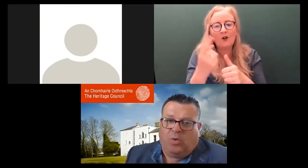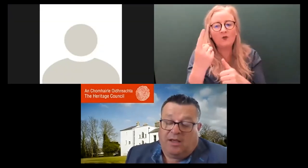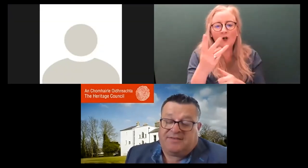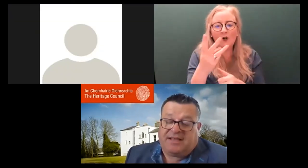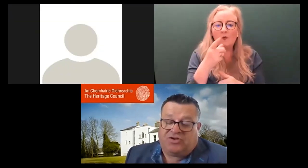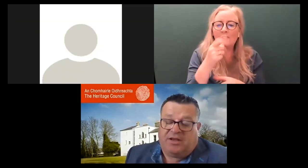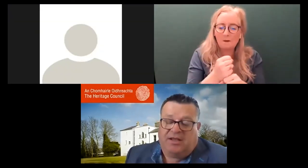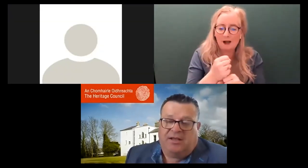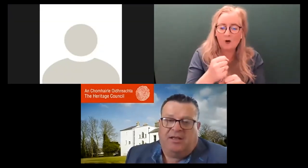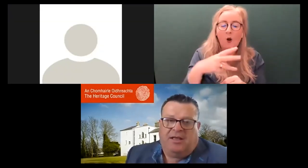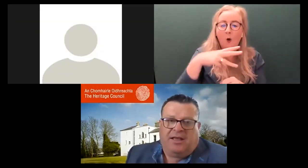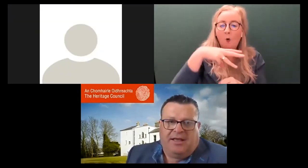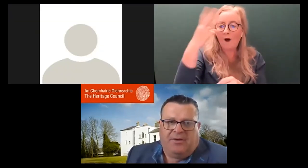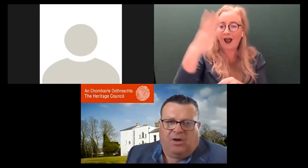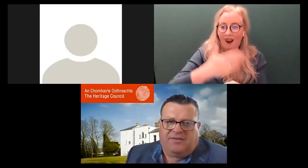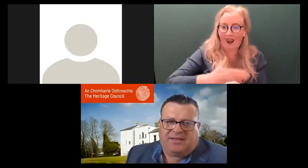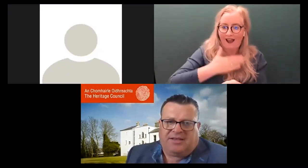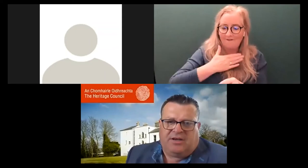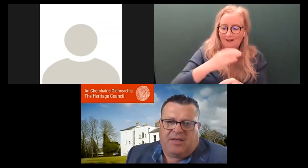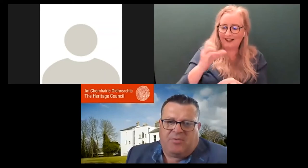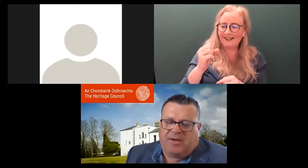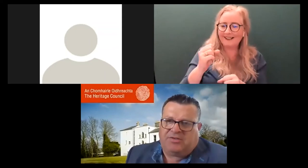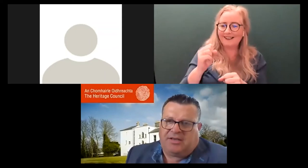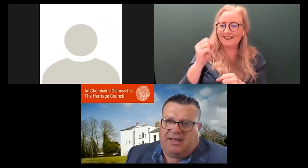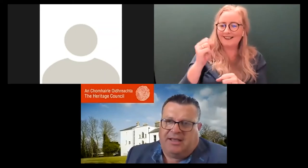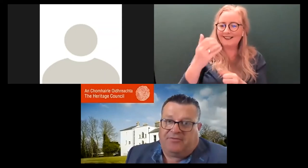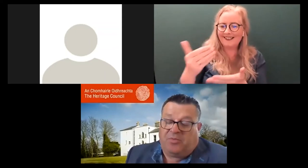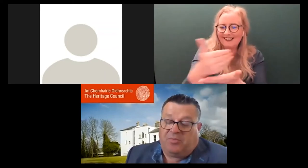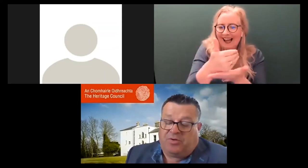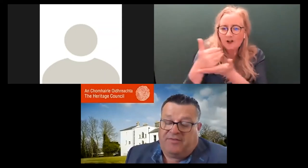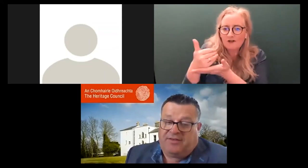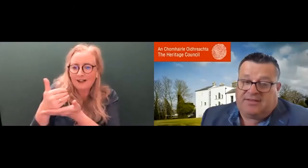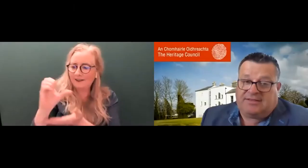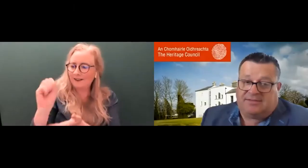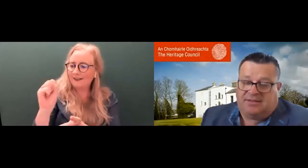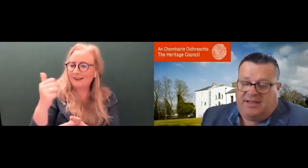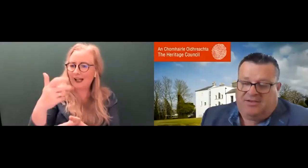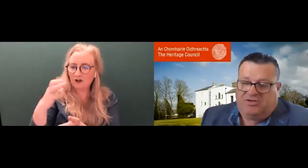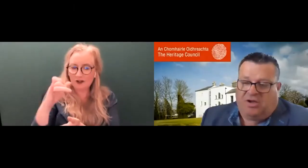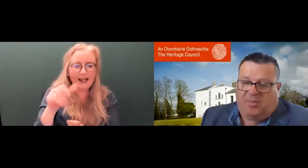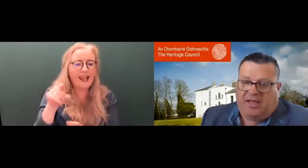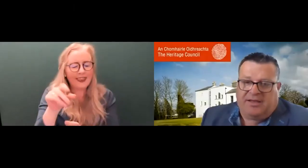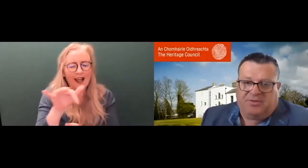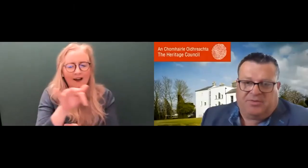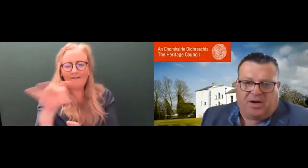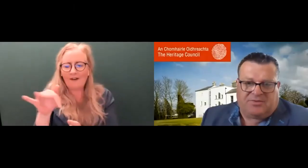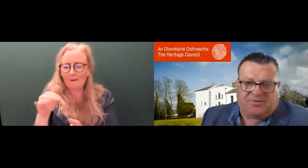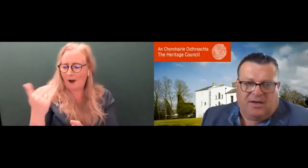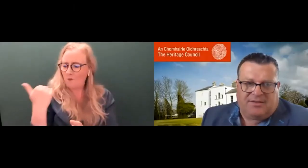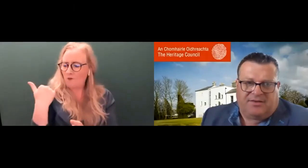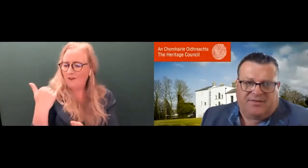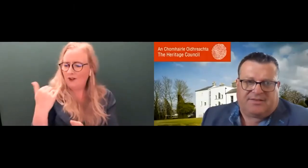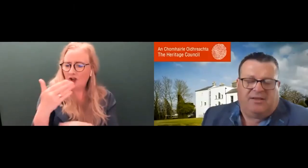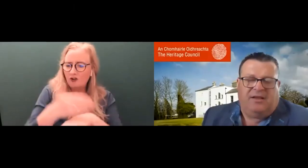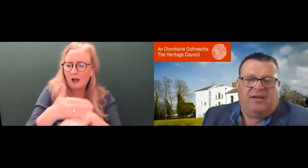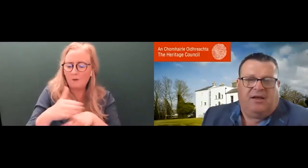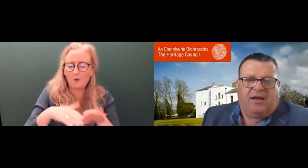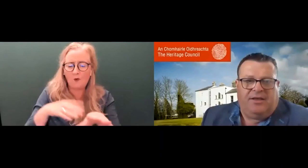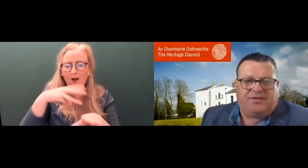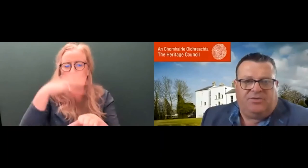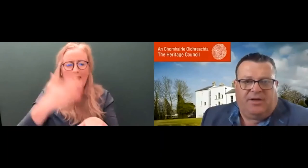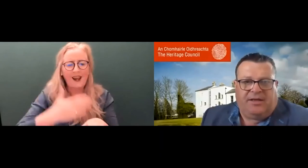Wildlife Sanctuary. Wildlife Sanctuary came about from a previous job I had with the Parks and Wildlife Service.